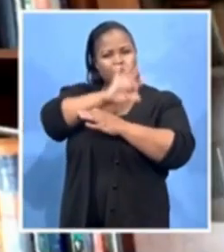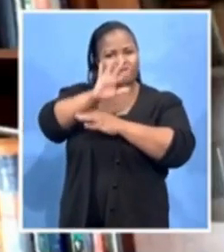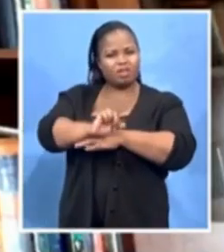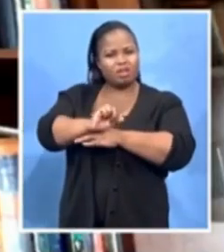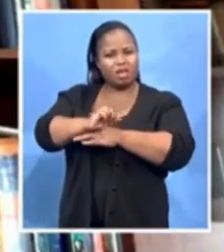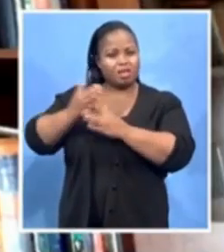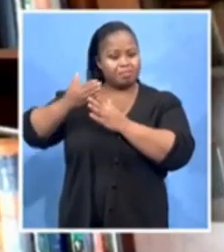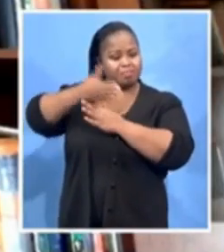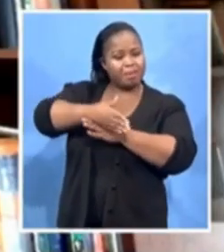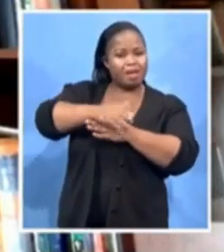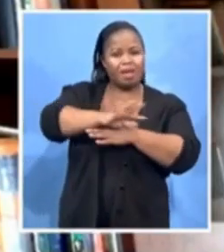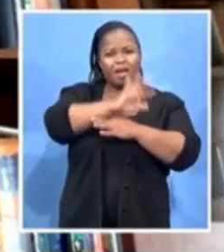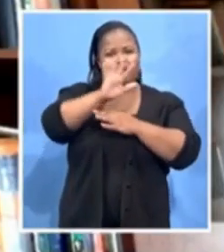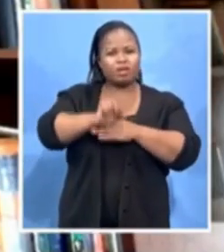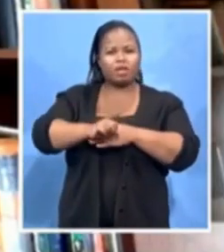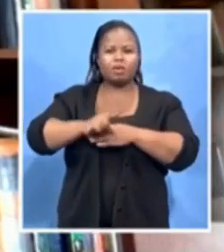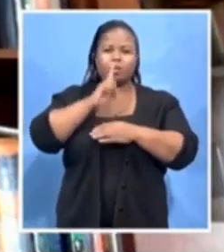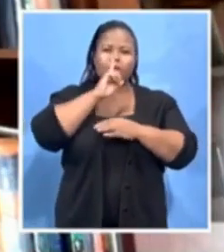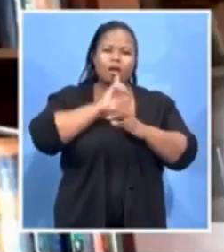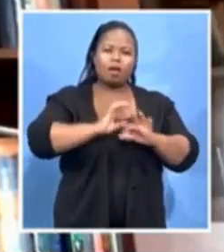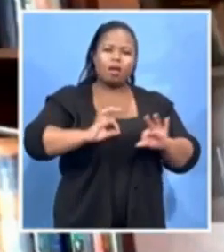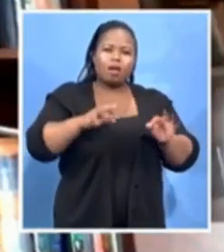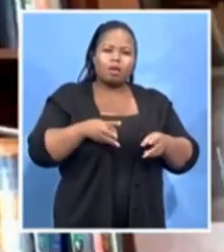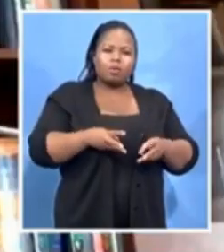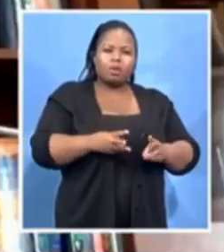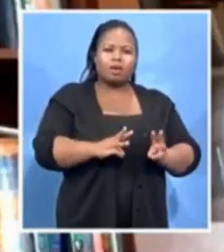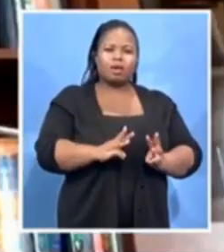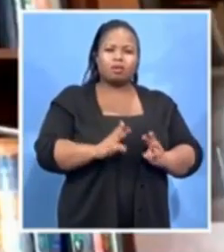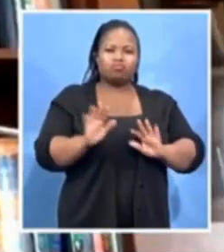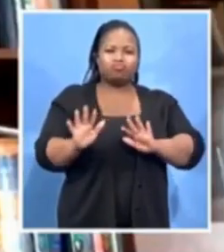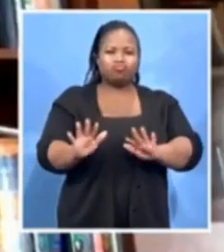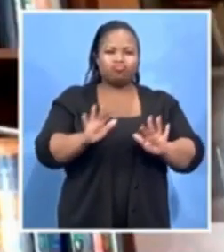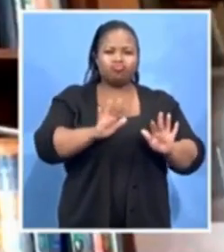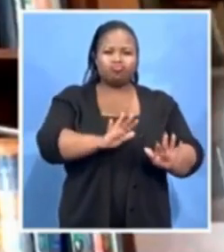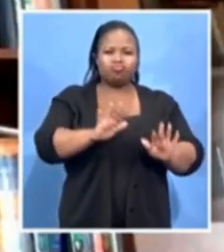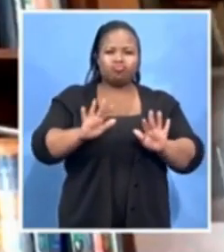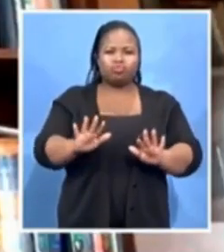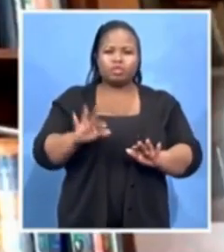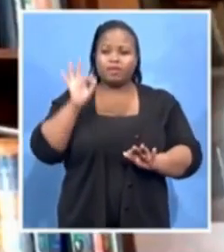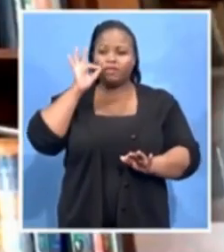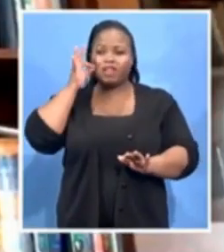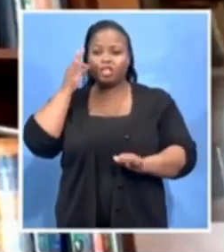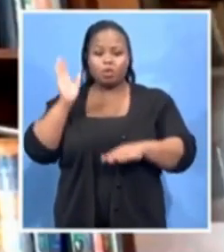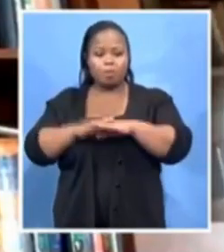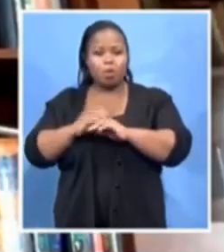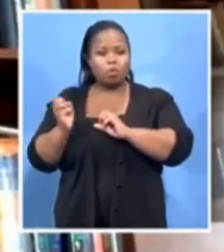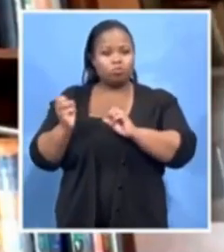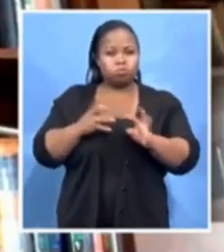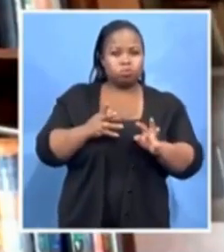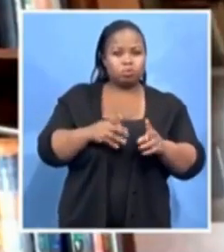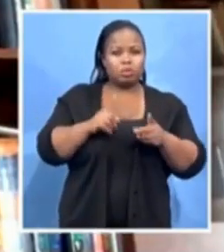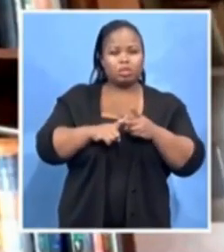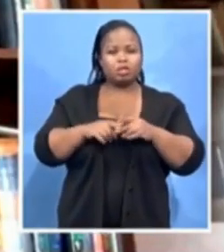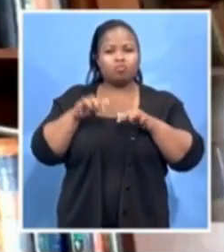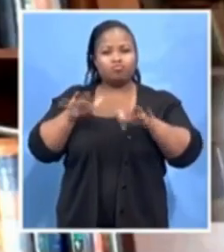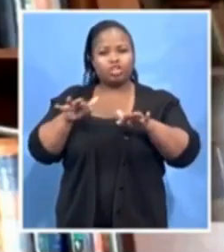way. The French are active, the British are active, the Portuguese have yet